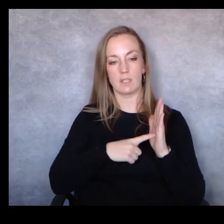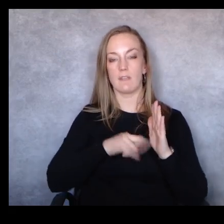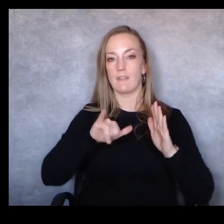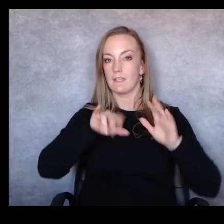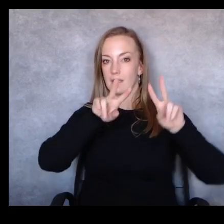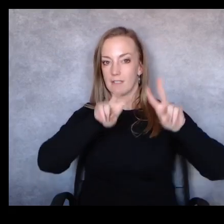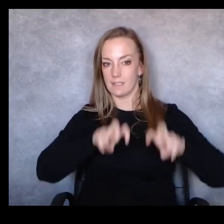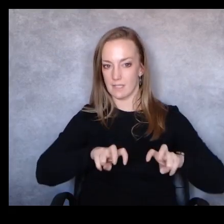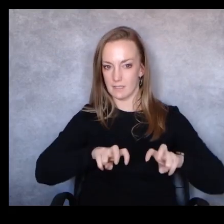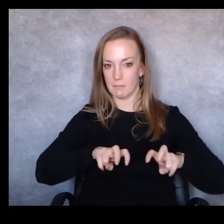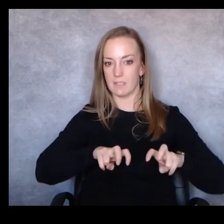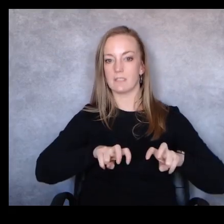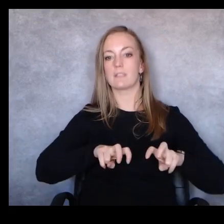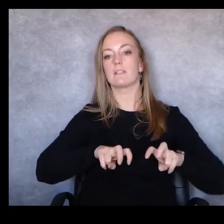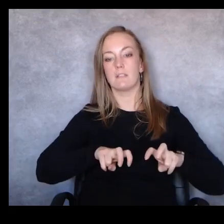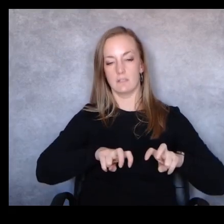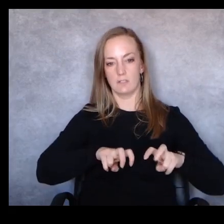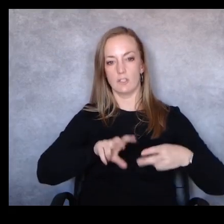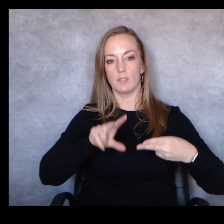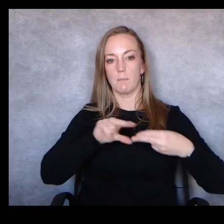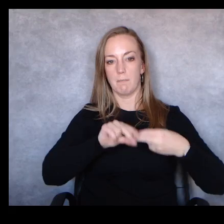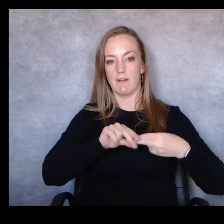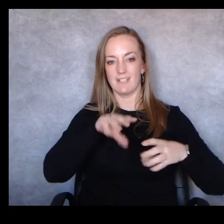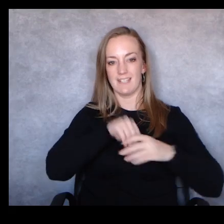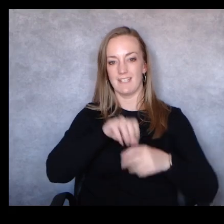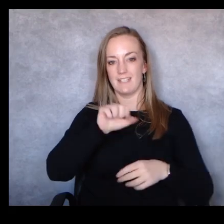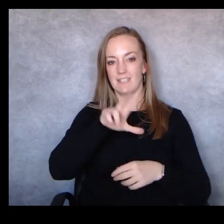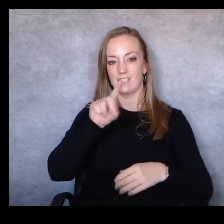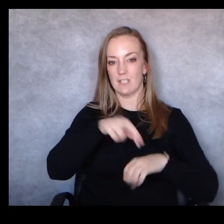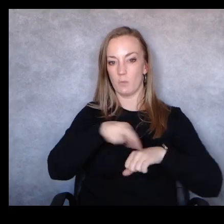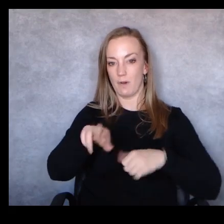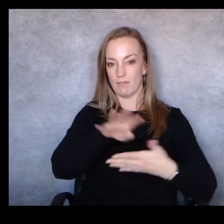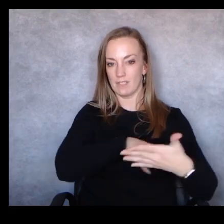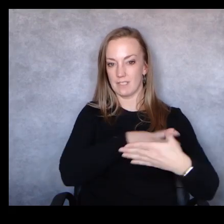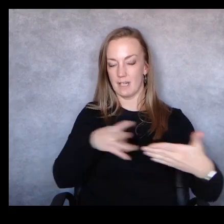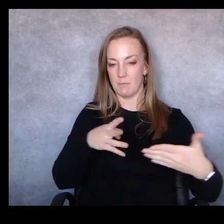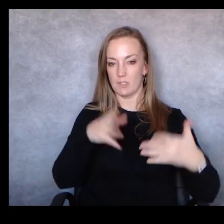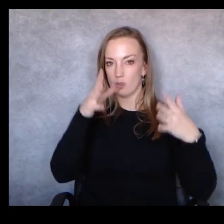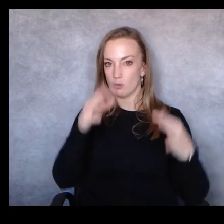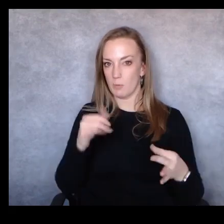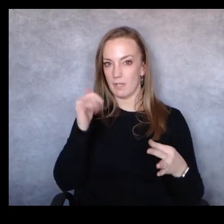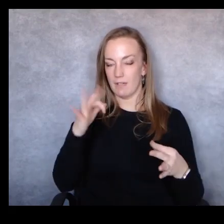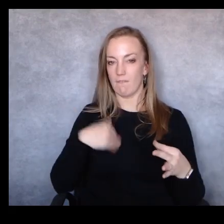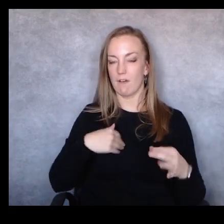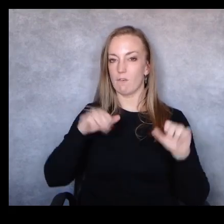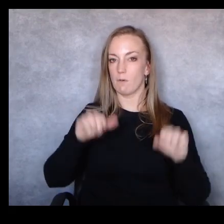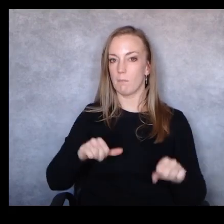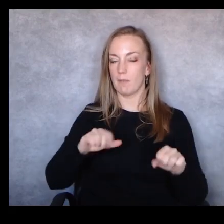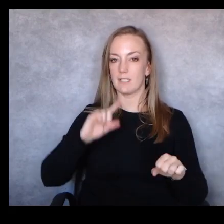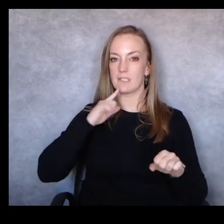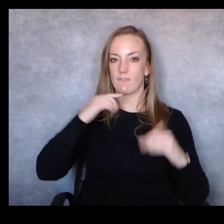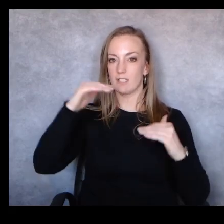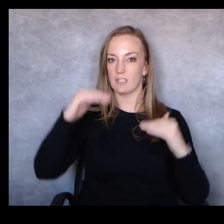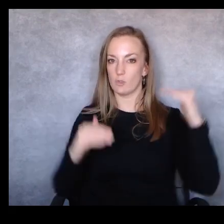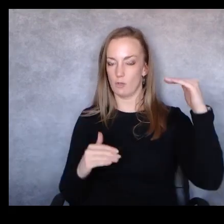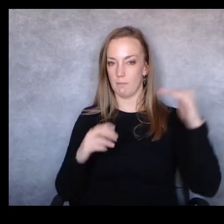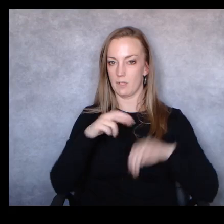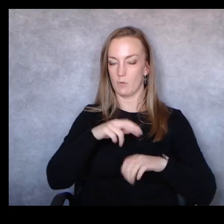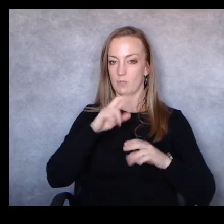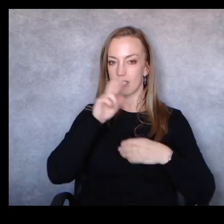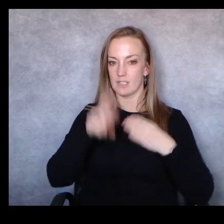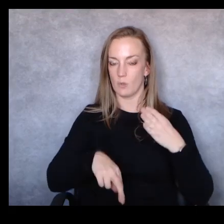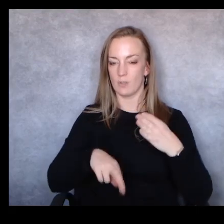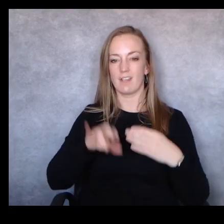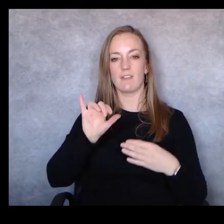assessment pairings within the SLD reference tables to determine if there is a possible severe discrepancy result is considered